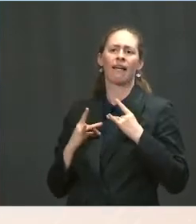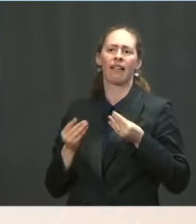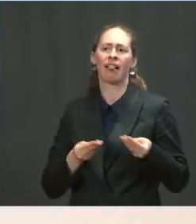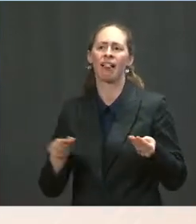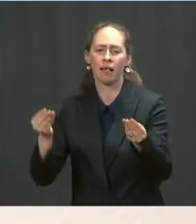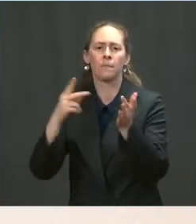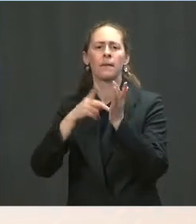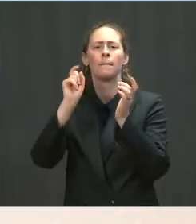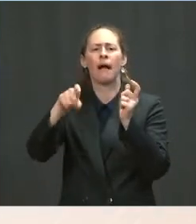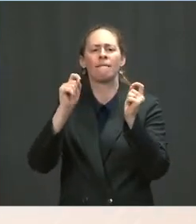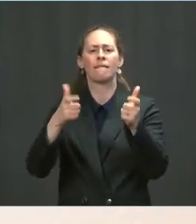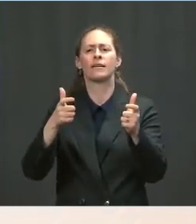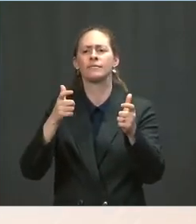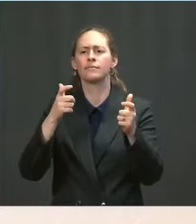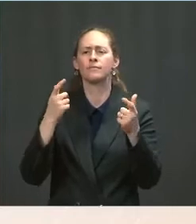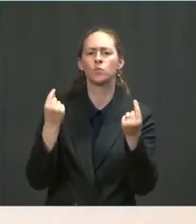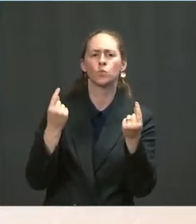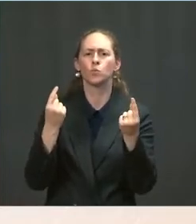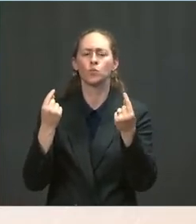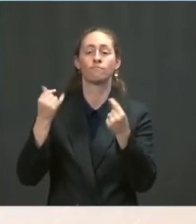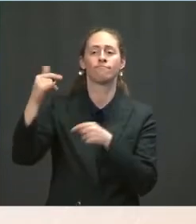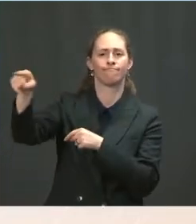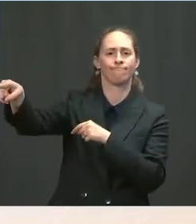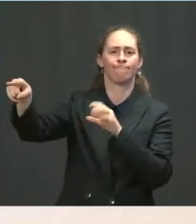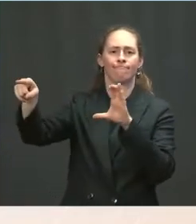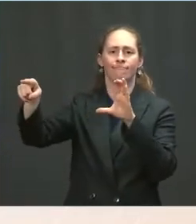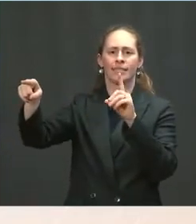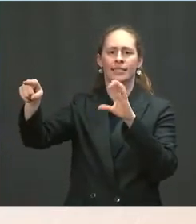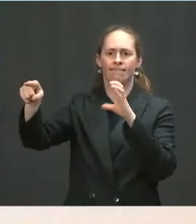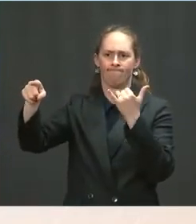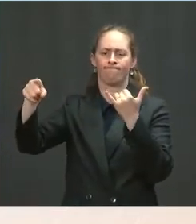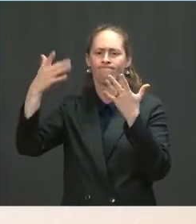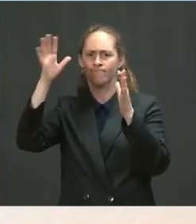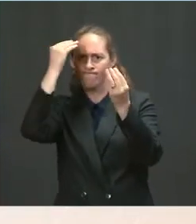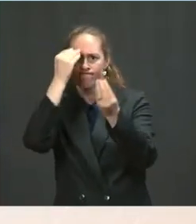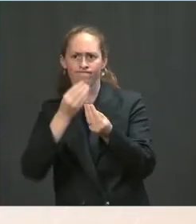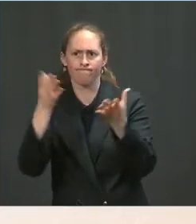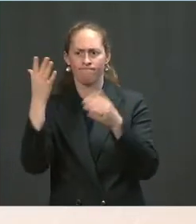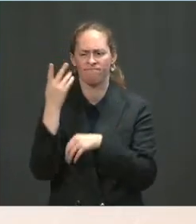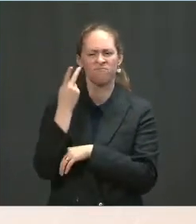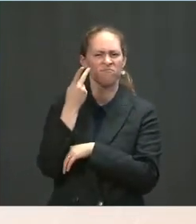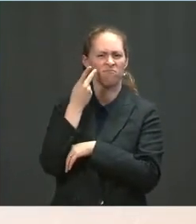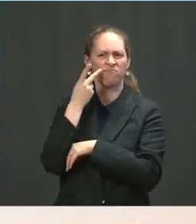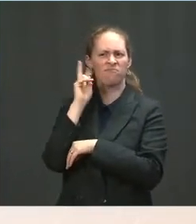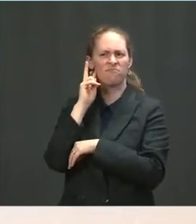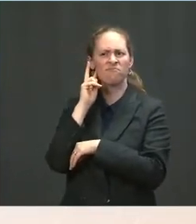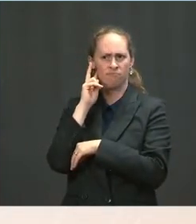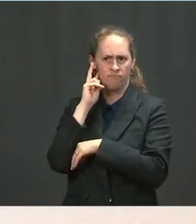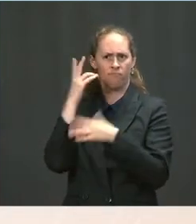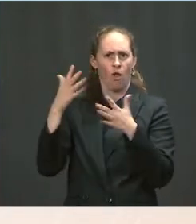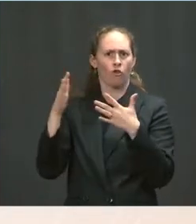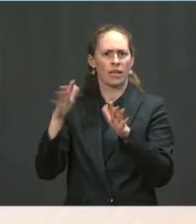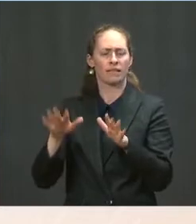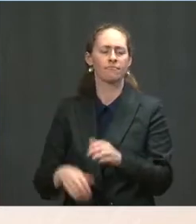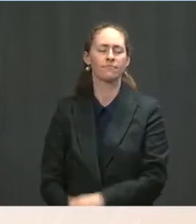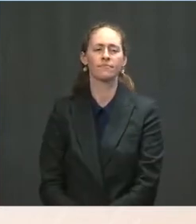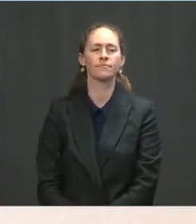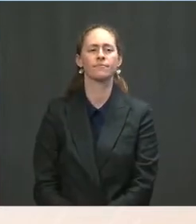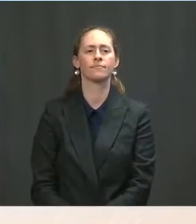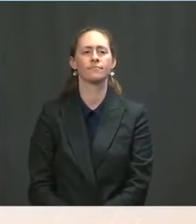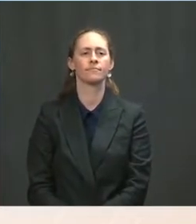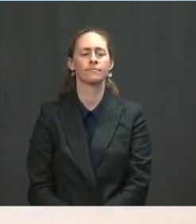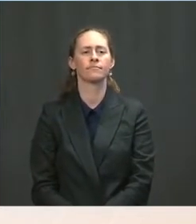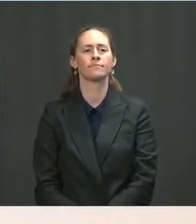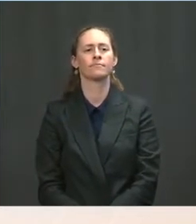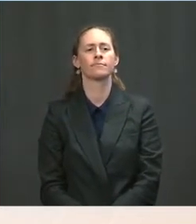They did it ahead of releasing the data, and they're going to do that today, as I just mentioned. Part of this is also in terms of getting information out. Like, why are the